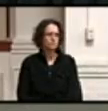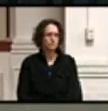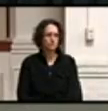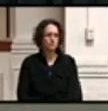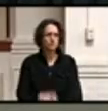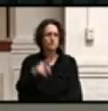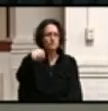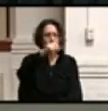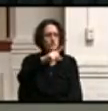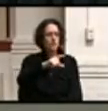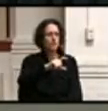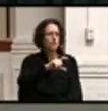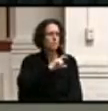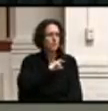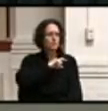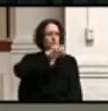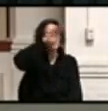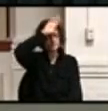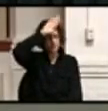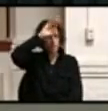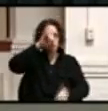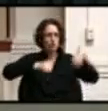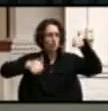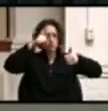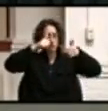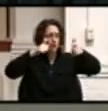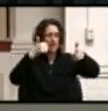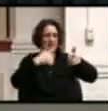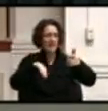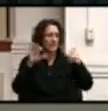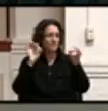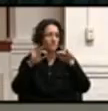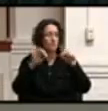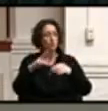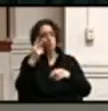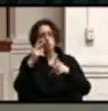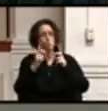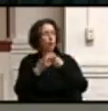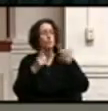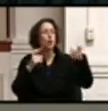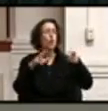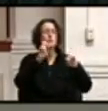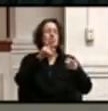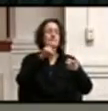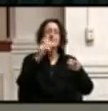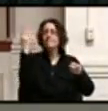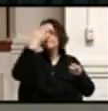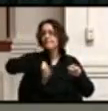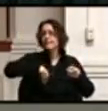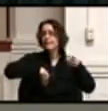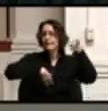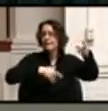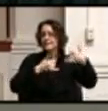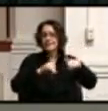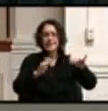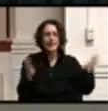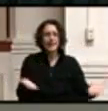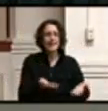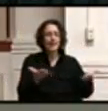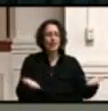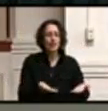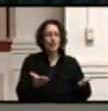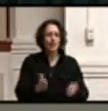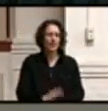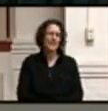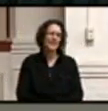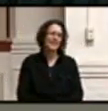that? Do you have any thoughts on this? Because you're the only two department heads. Well, no, excuse me. Yeah. Oh, I didn't see you still here. I figured out why they were staying